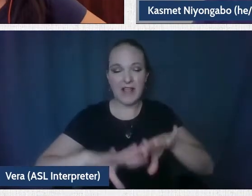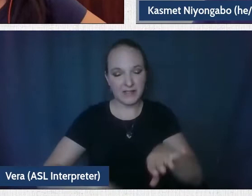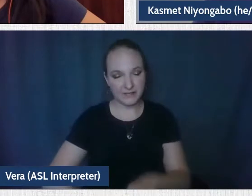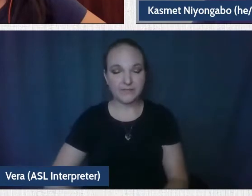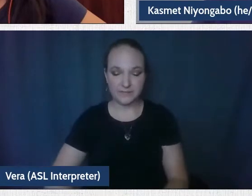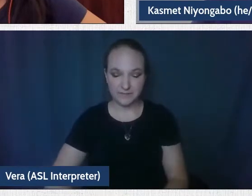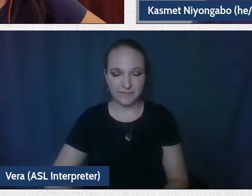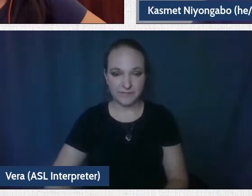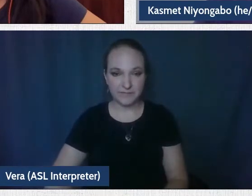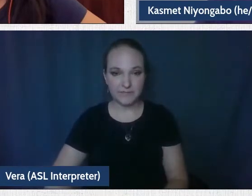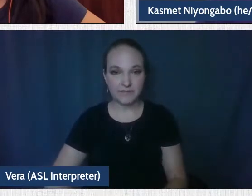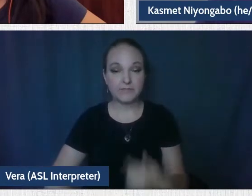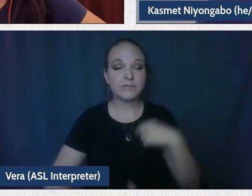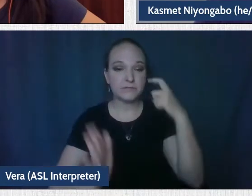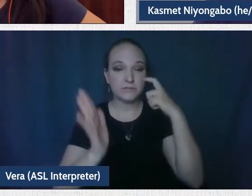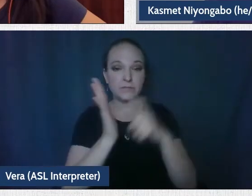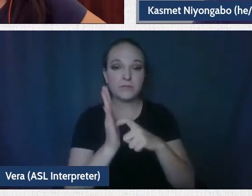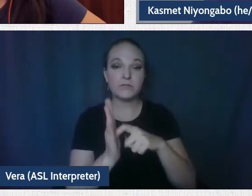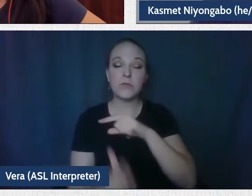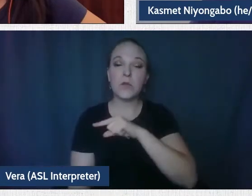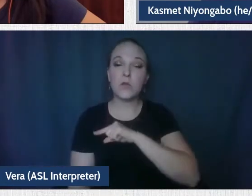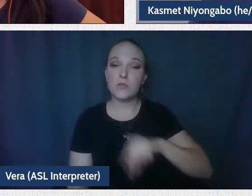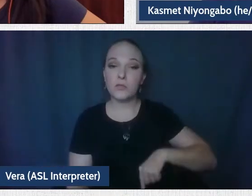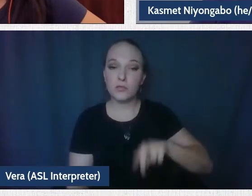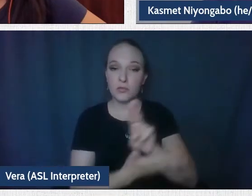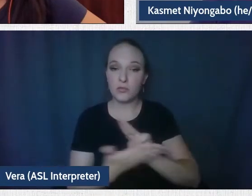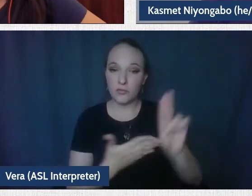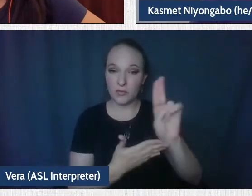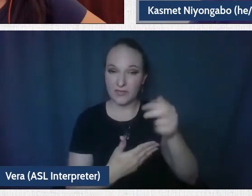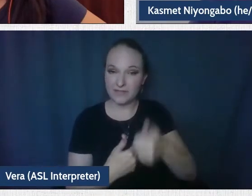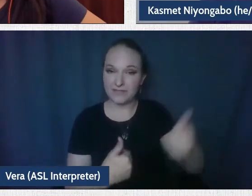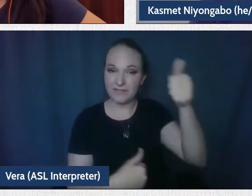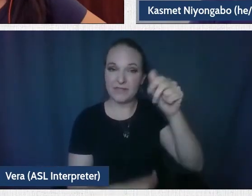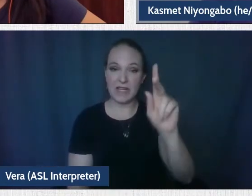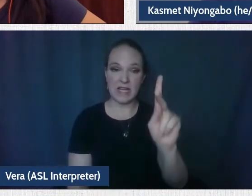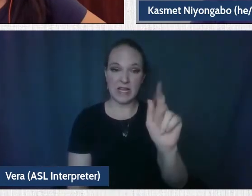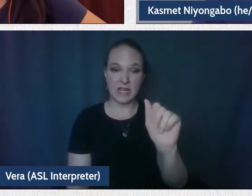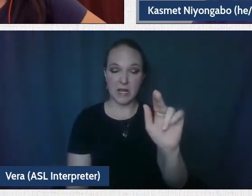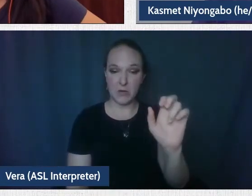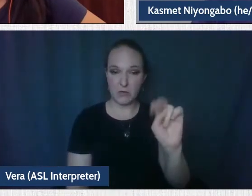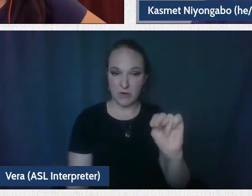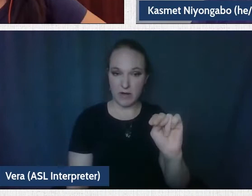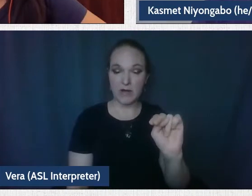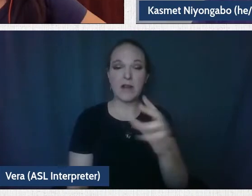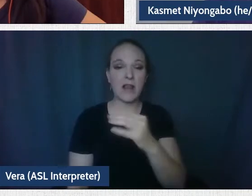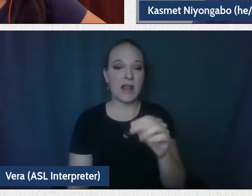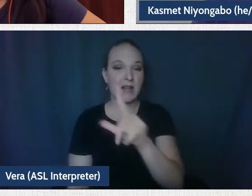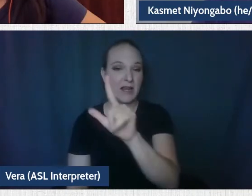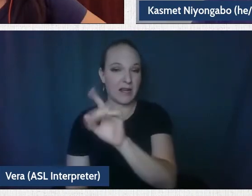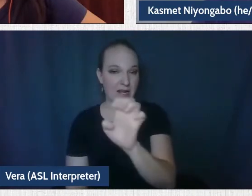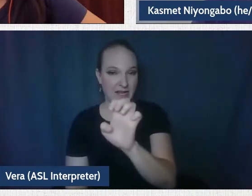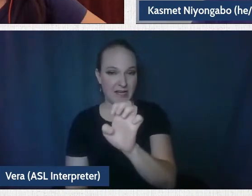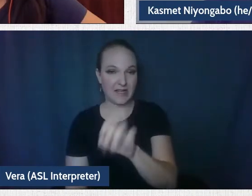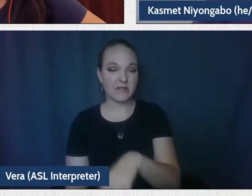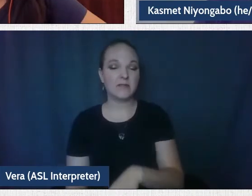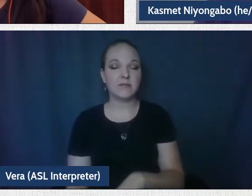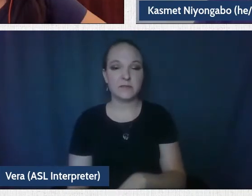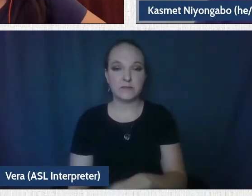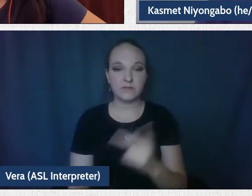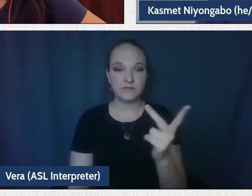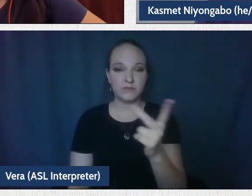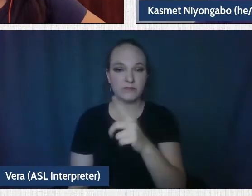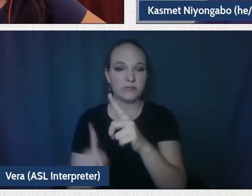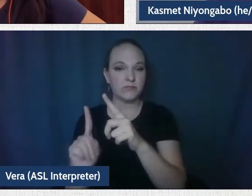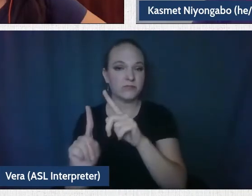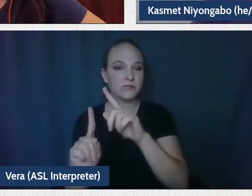Vice Principal Advancement, Karen Bertrand, and Lee Callan, Associate Vice Principal, Alumni Relations